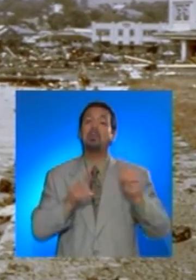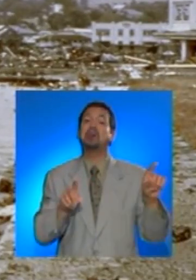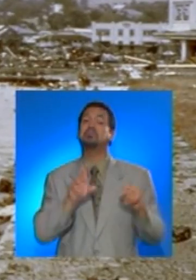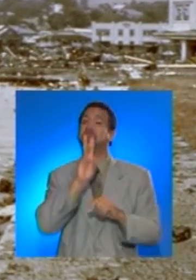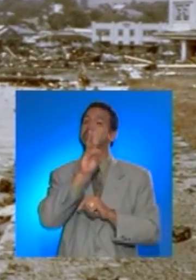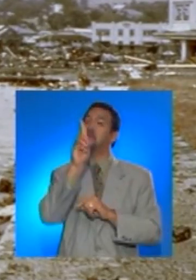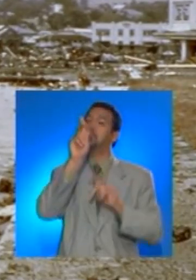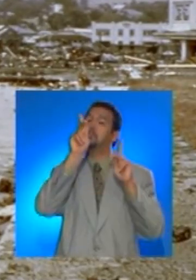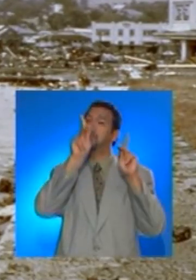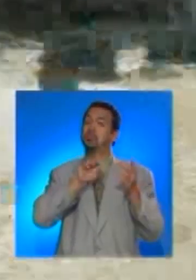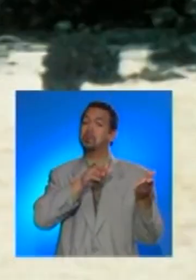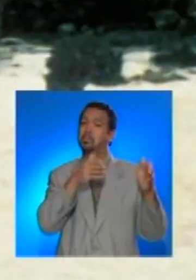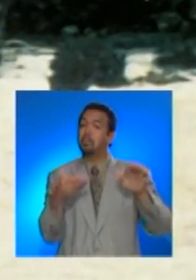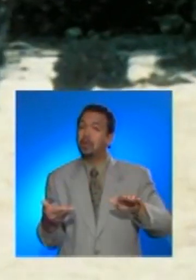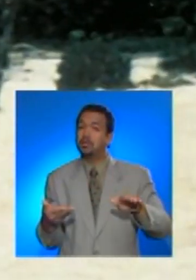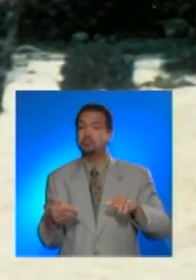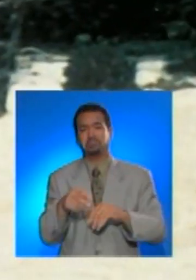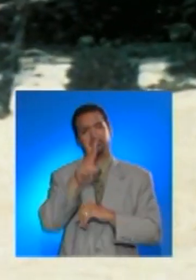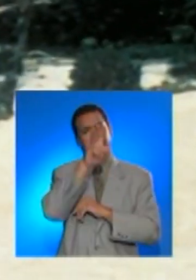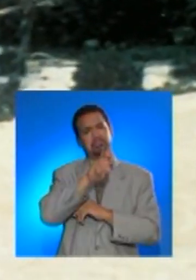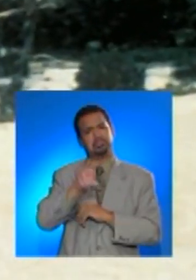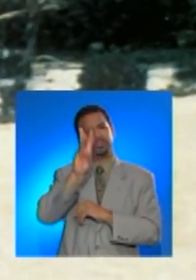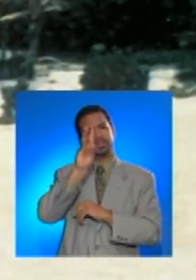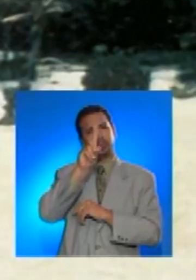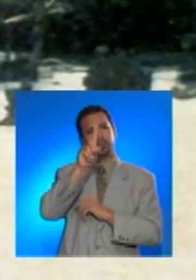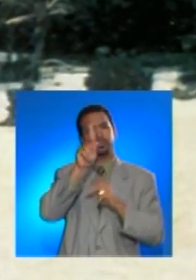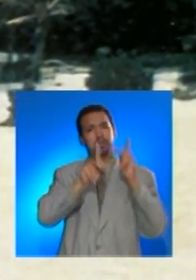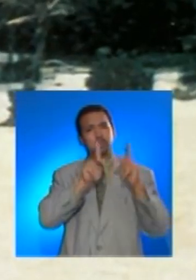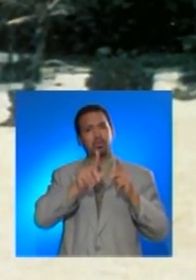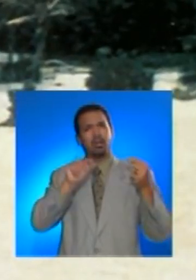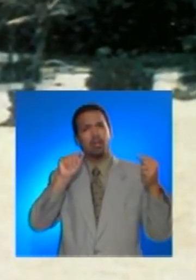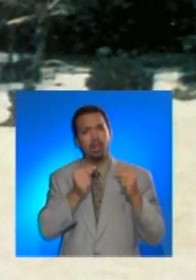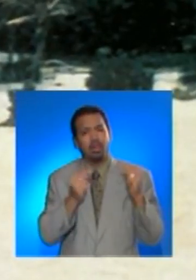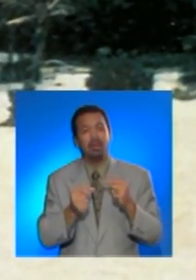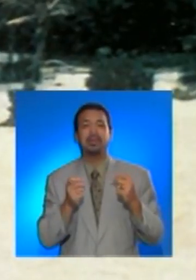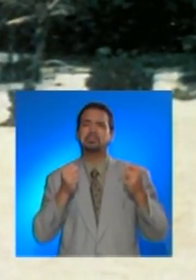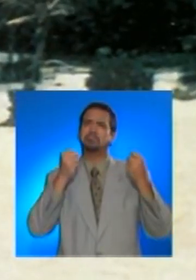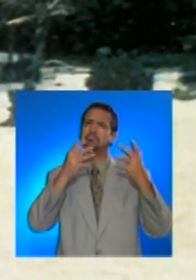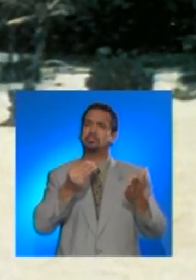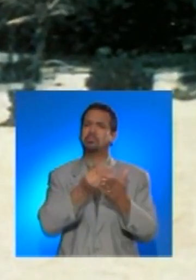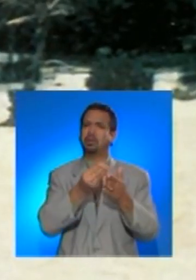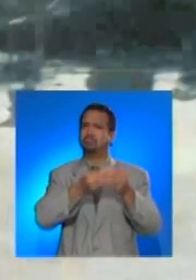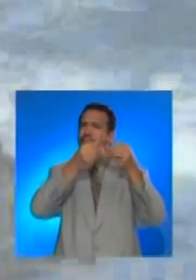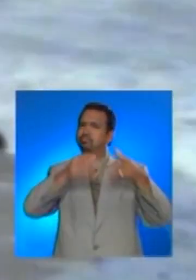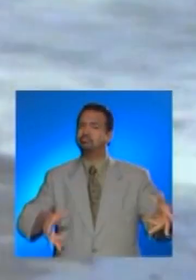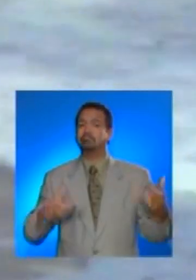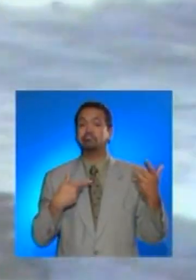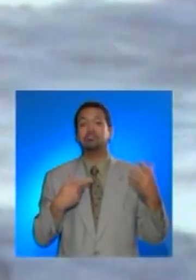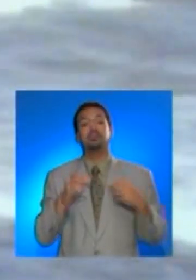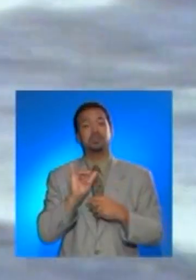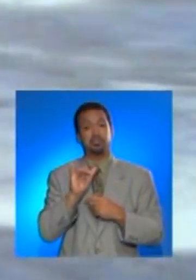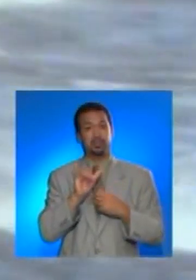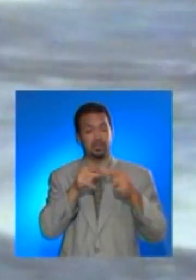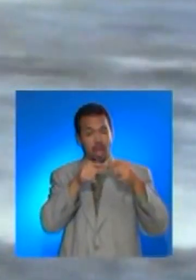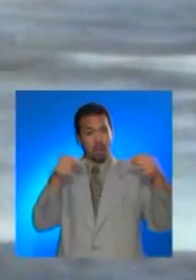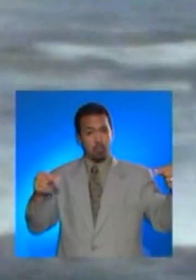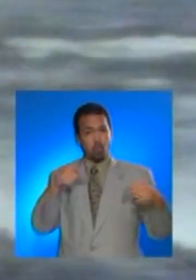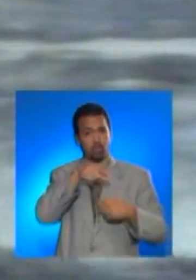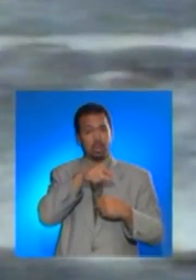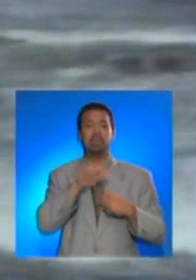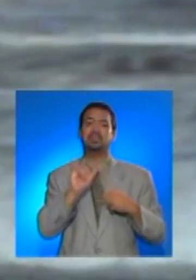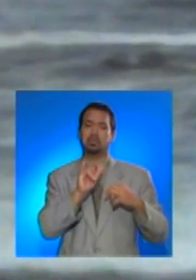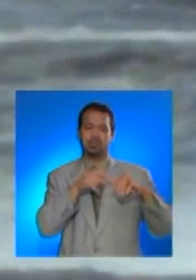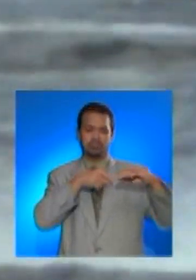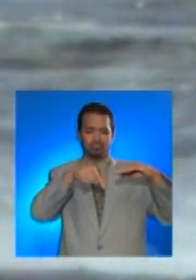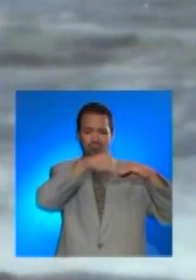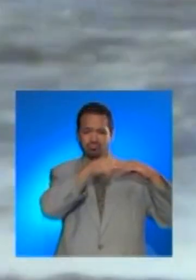people died, 282 were injured, and millions of dollars in property damage resulted. The Honshu coastline in Japan was